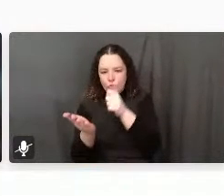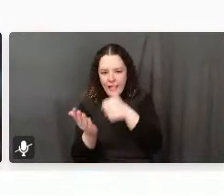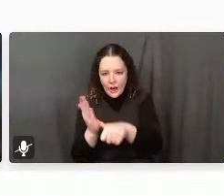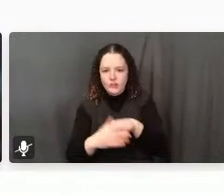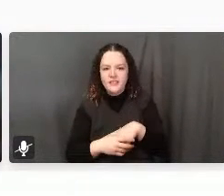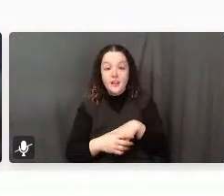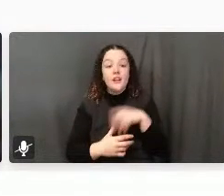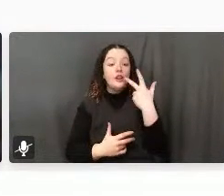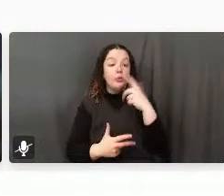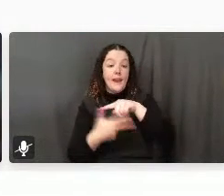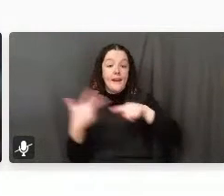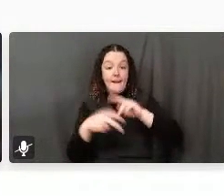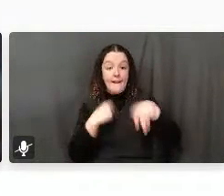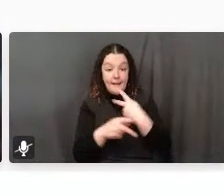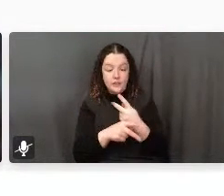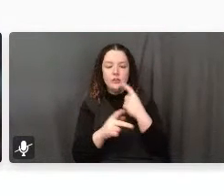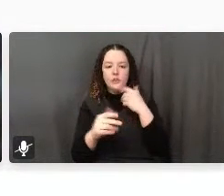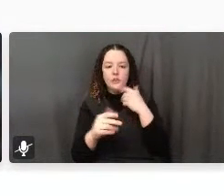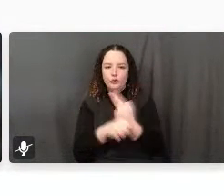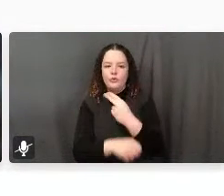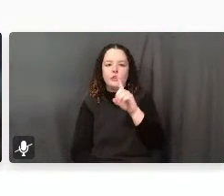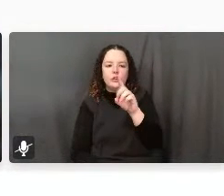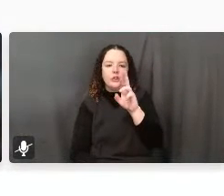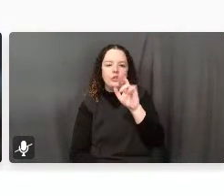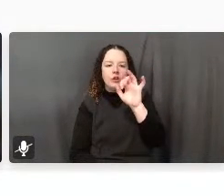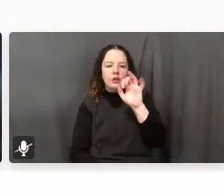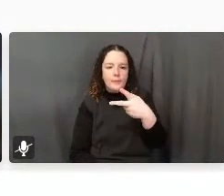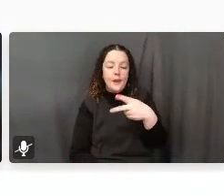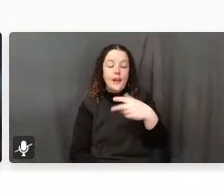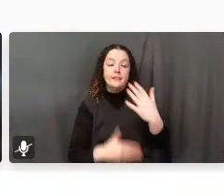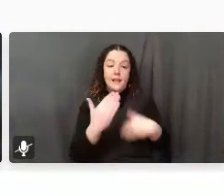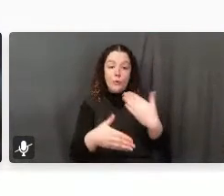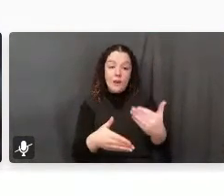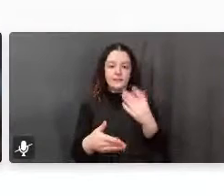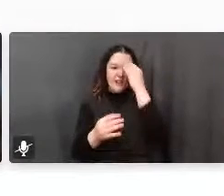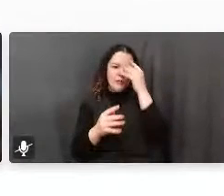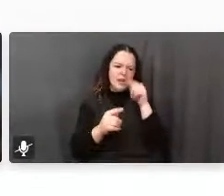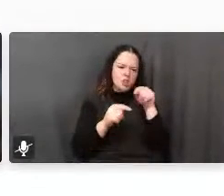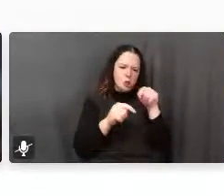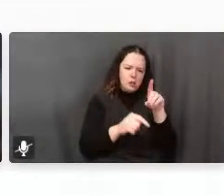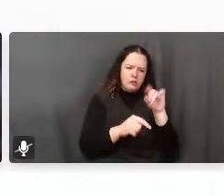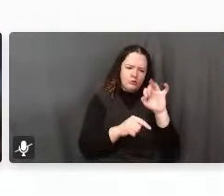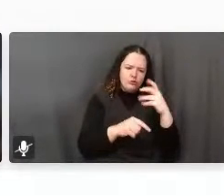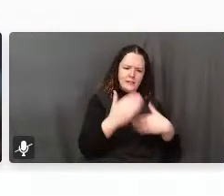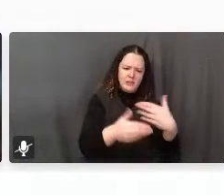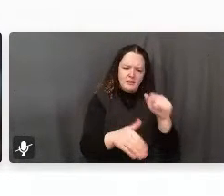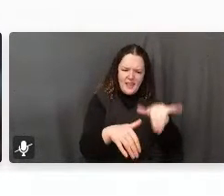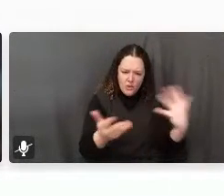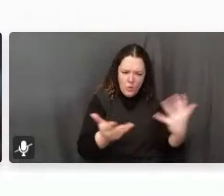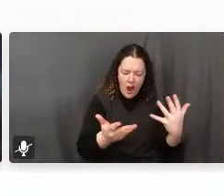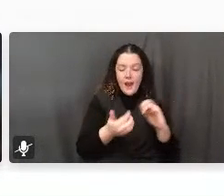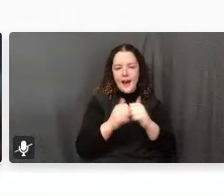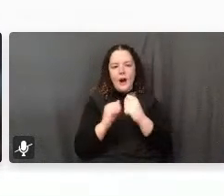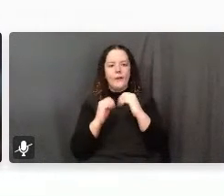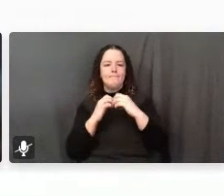emails, you can go into your drip sequence information directly on what a drip sequence is and how to create them here as well. I